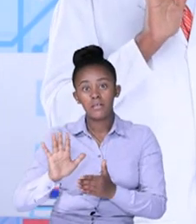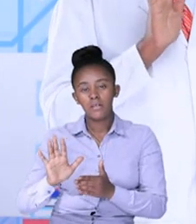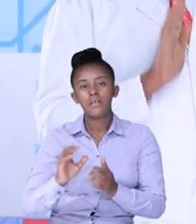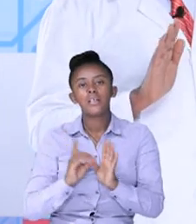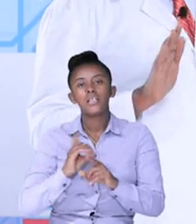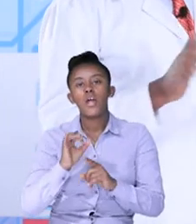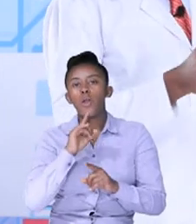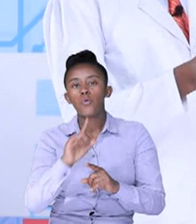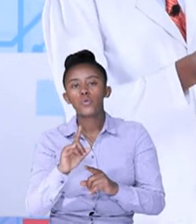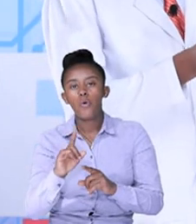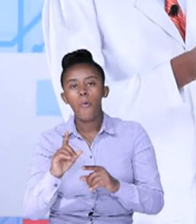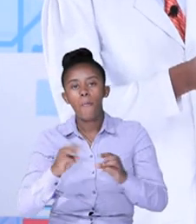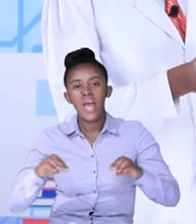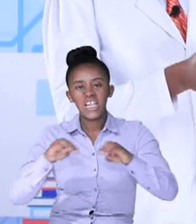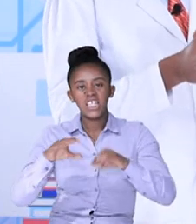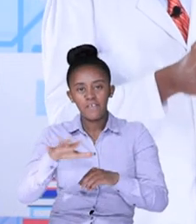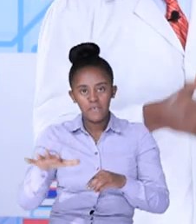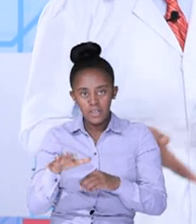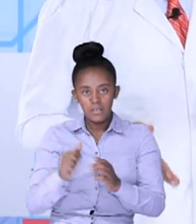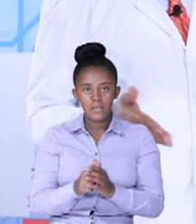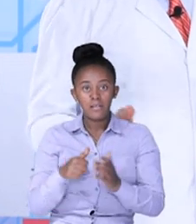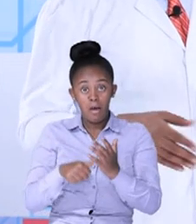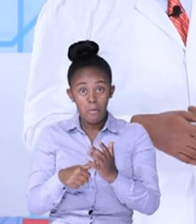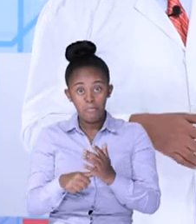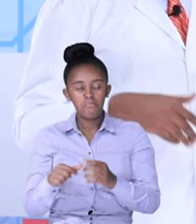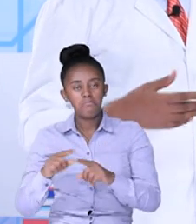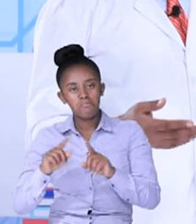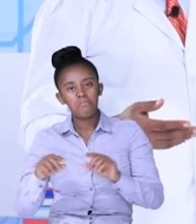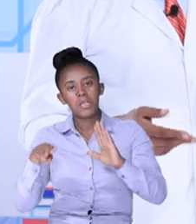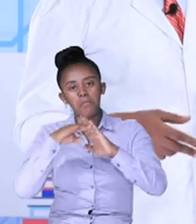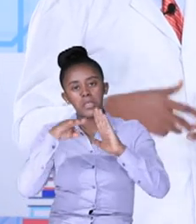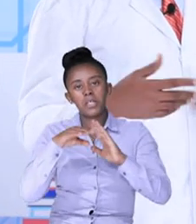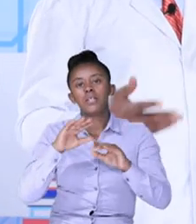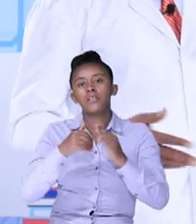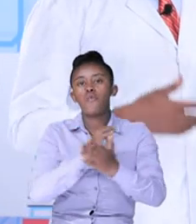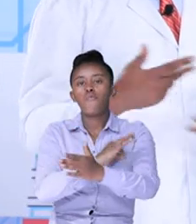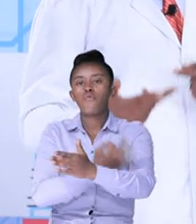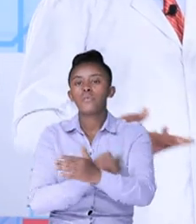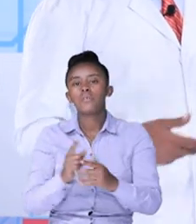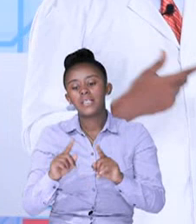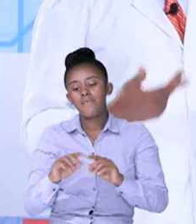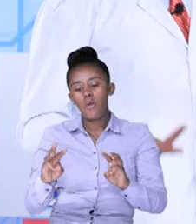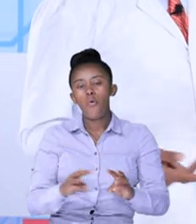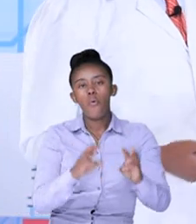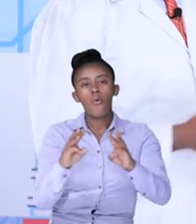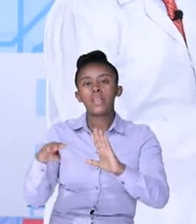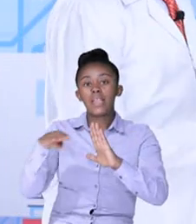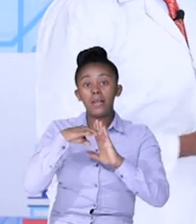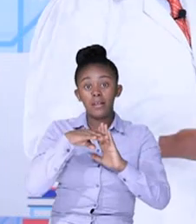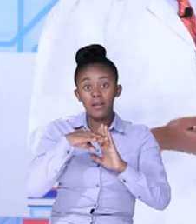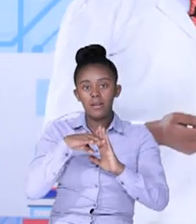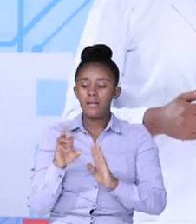of magnetic field. And your thumb, after all, represents the force. There are different ways to